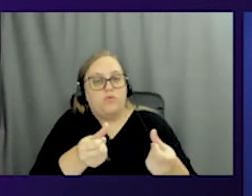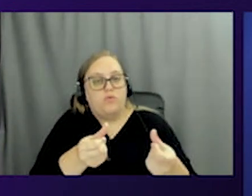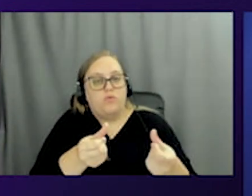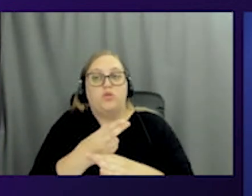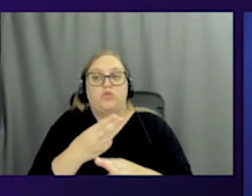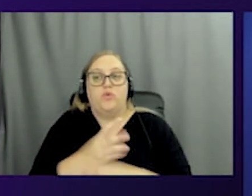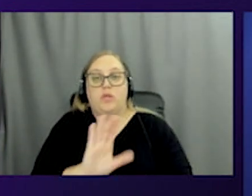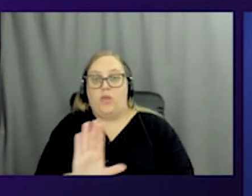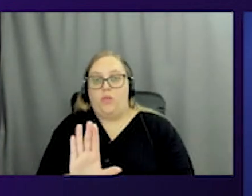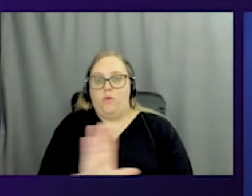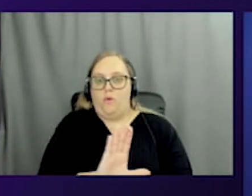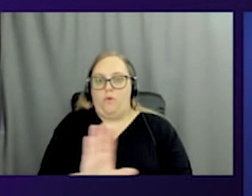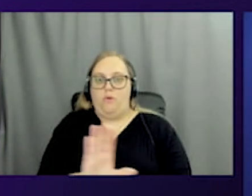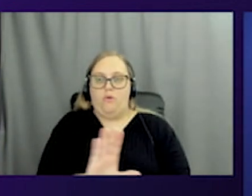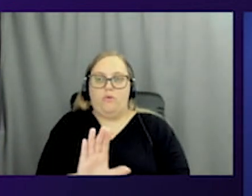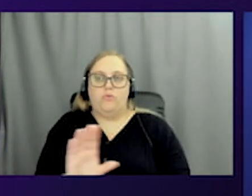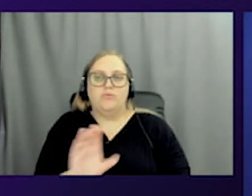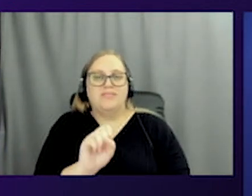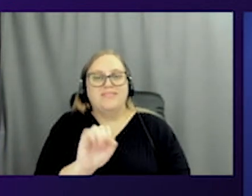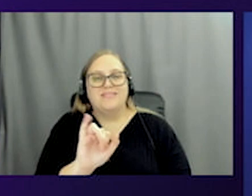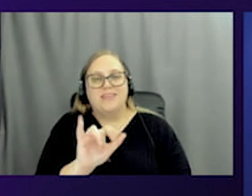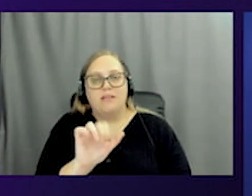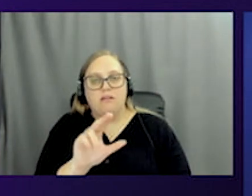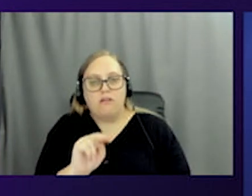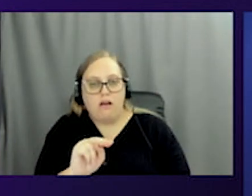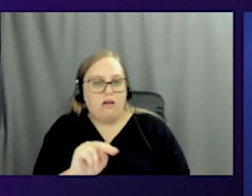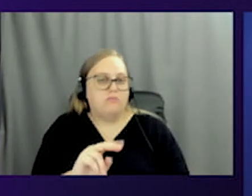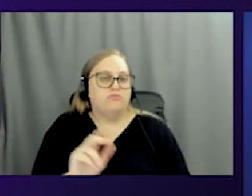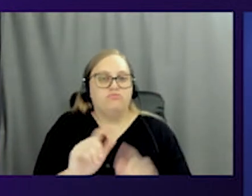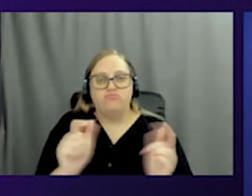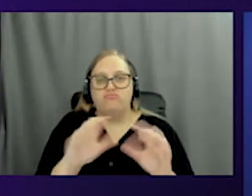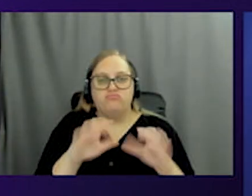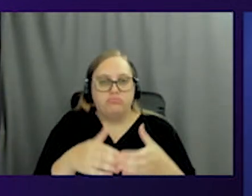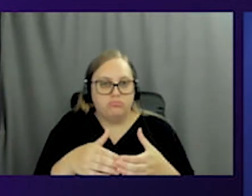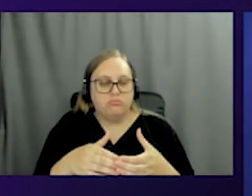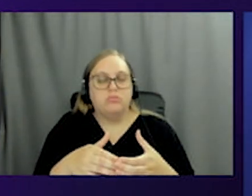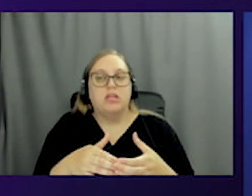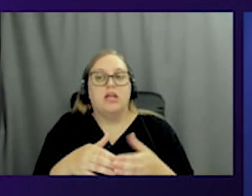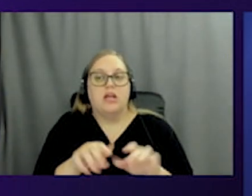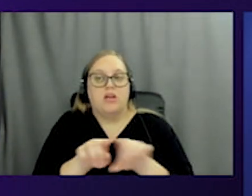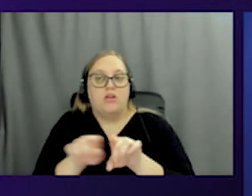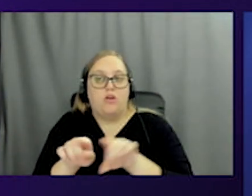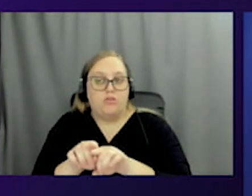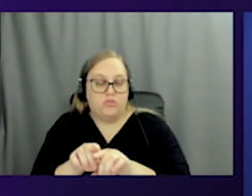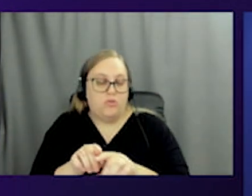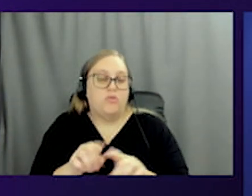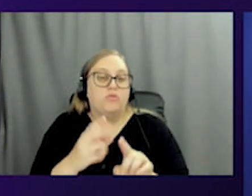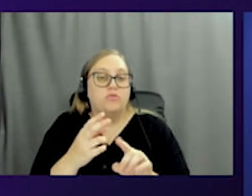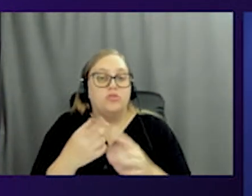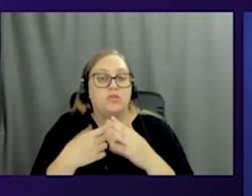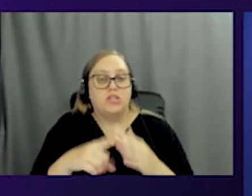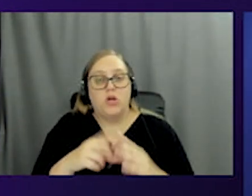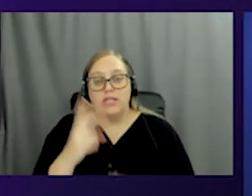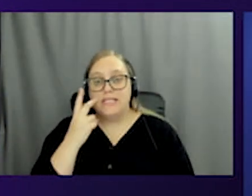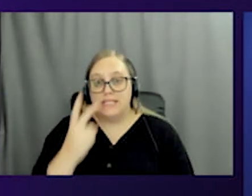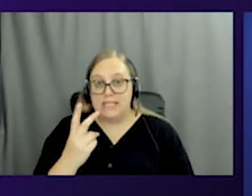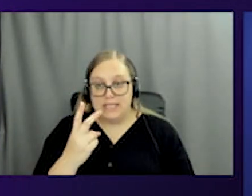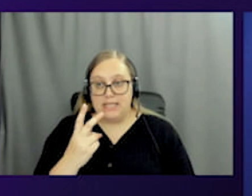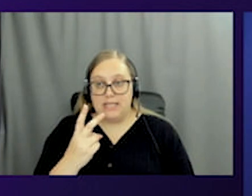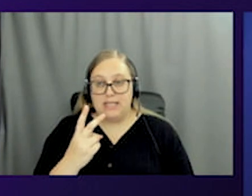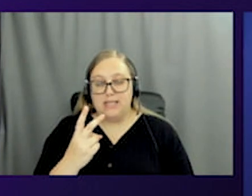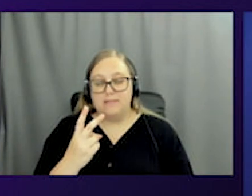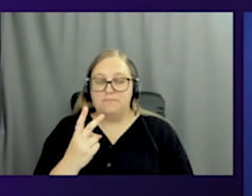those silicons or hardware and such. And also recently I've also started seeing that algorithm can be also smart